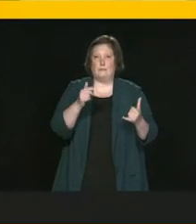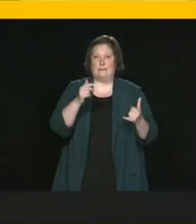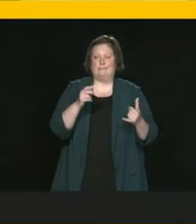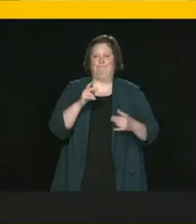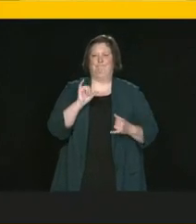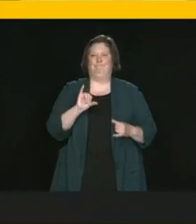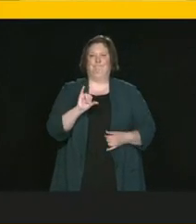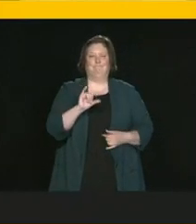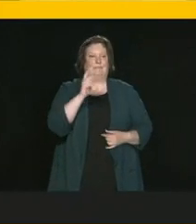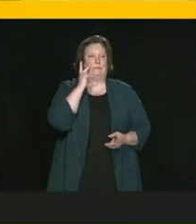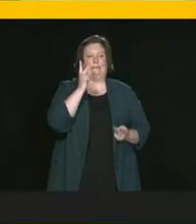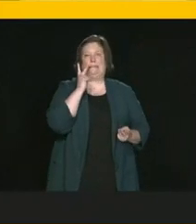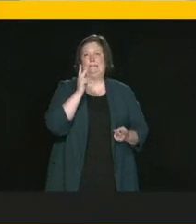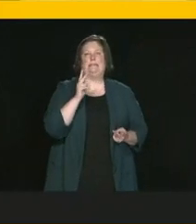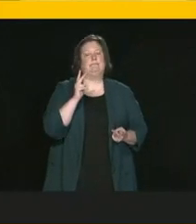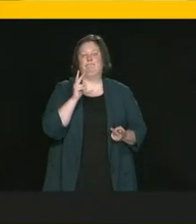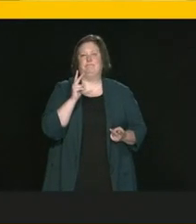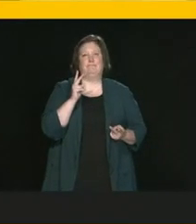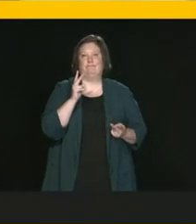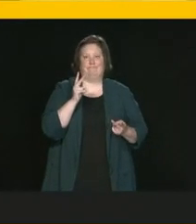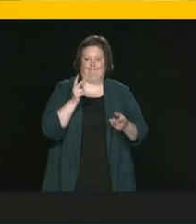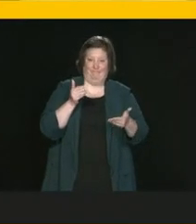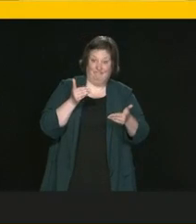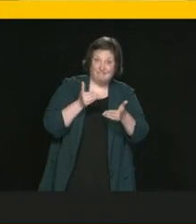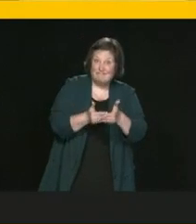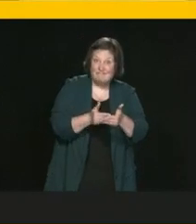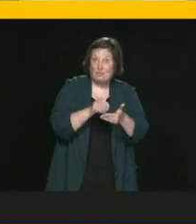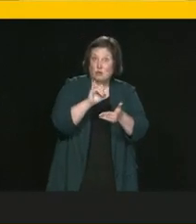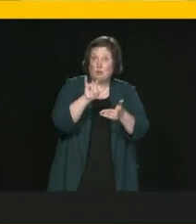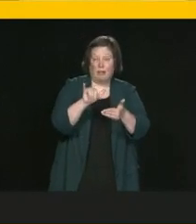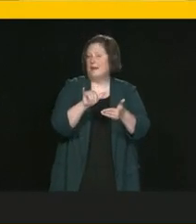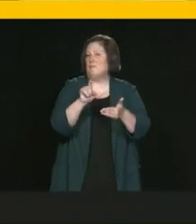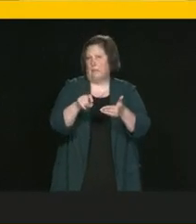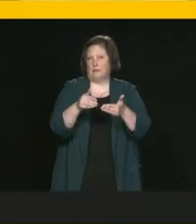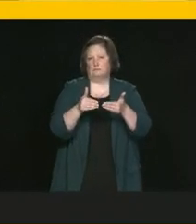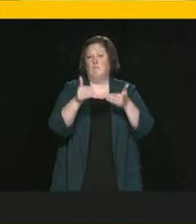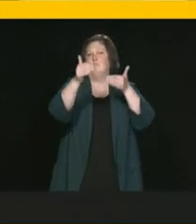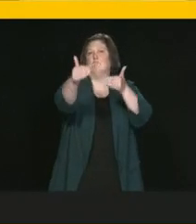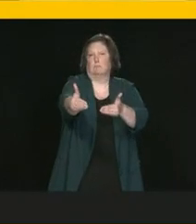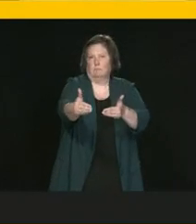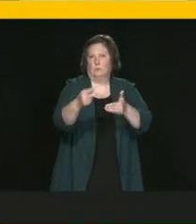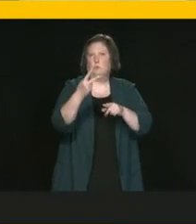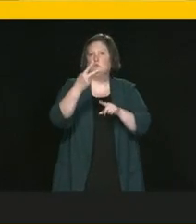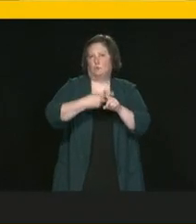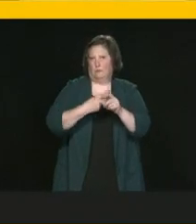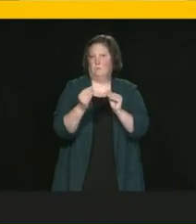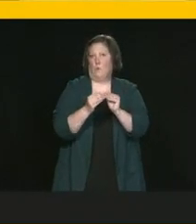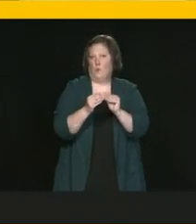not stop. It will be extended for an additional 2 months, which will reassure people